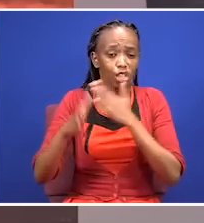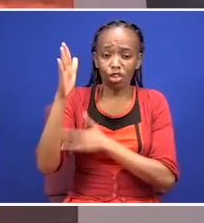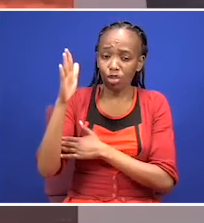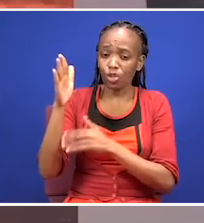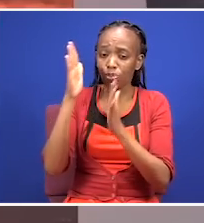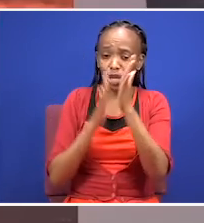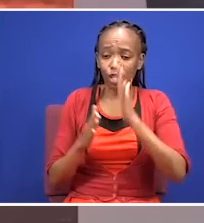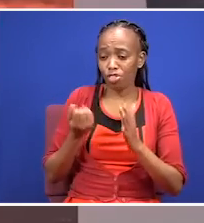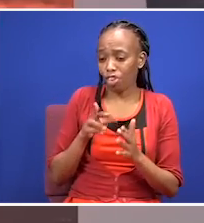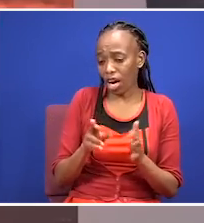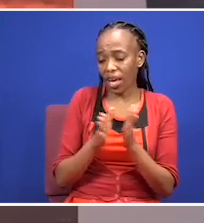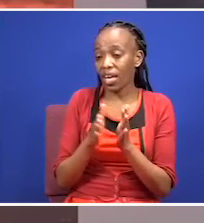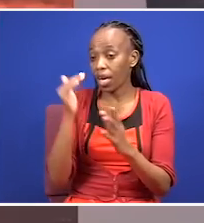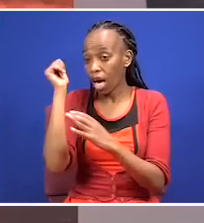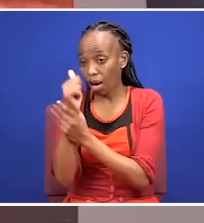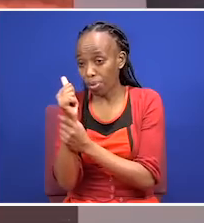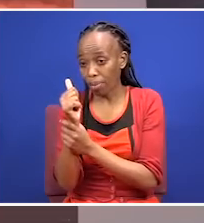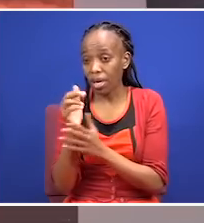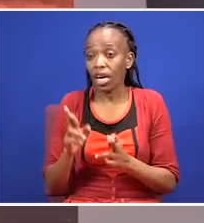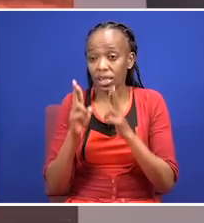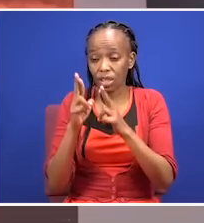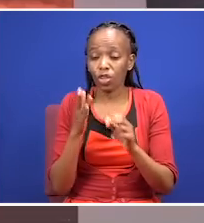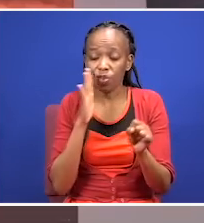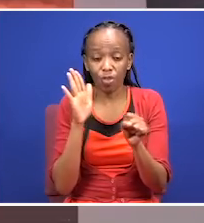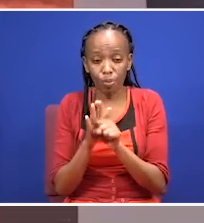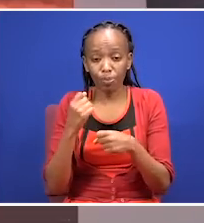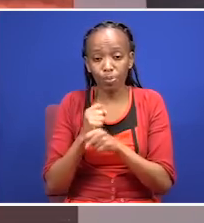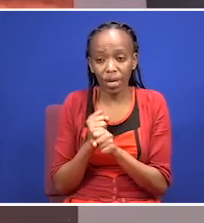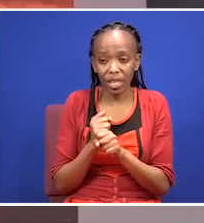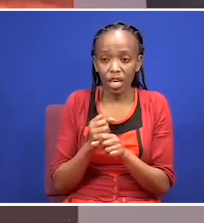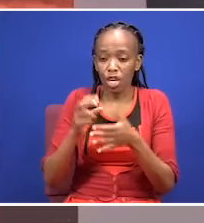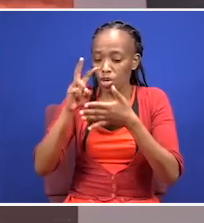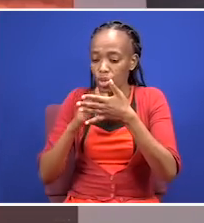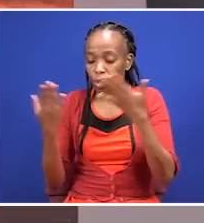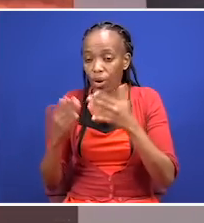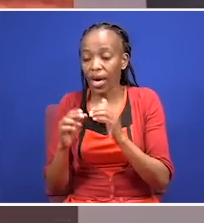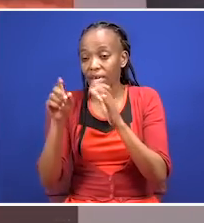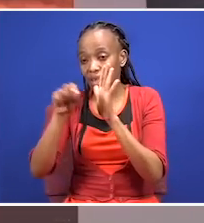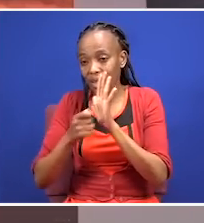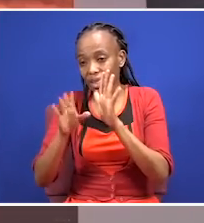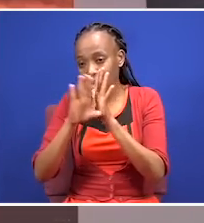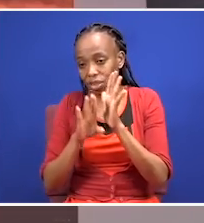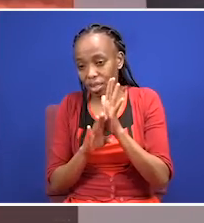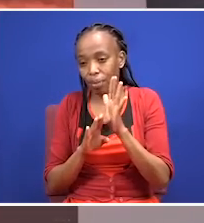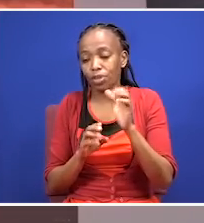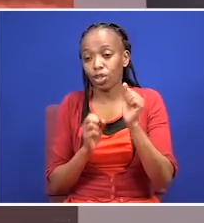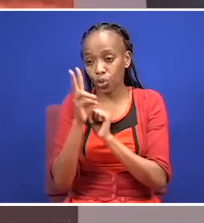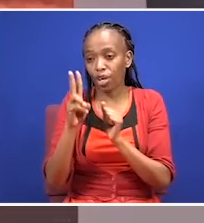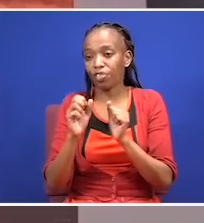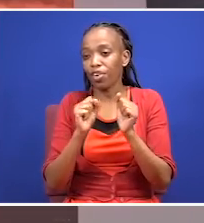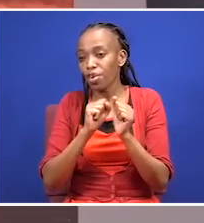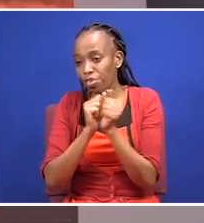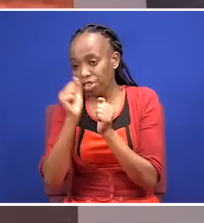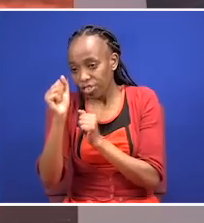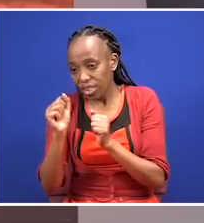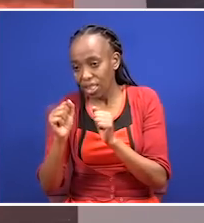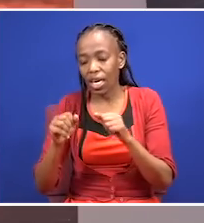in abraham as a result of the promise he made you read from genesis 12 you go to 15 you go all the